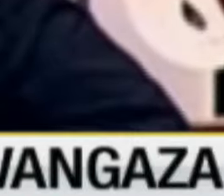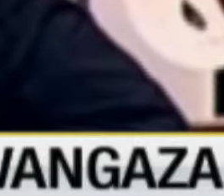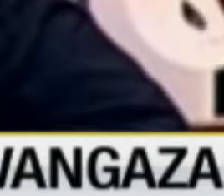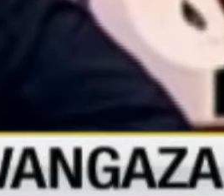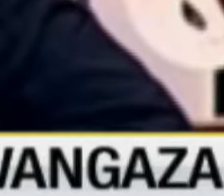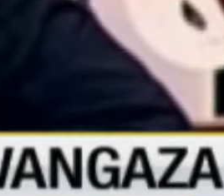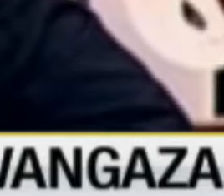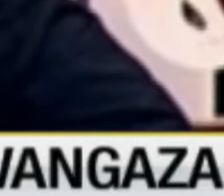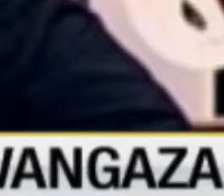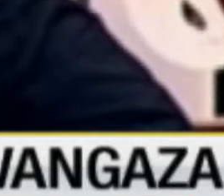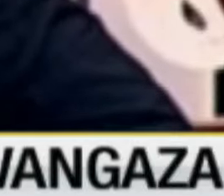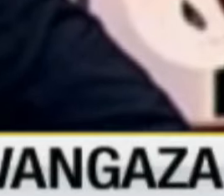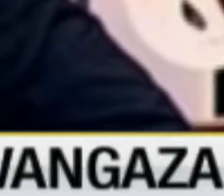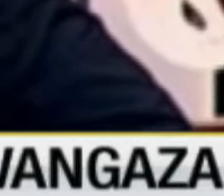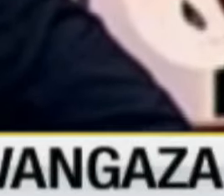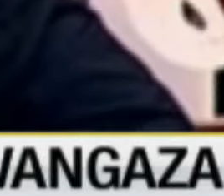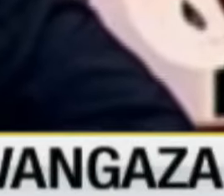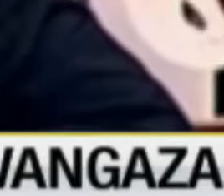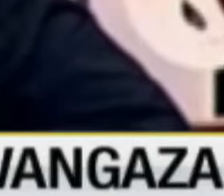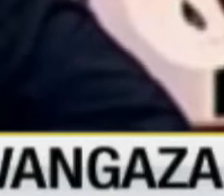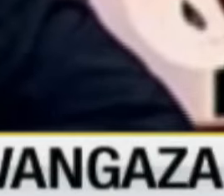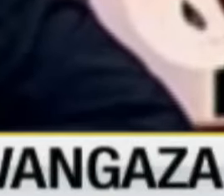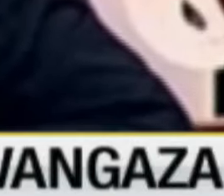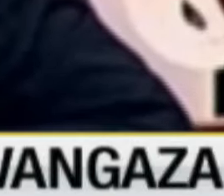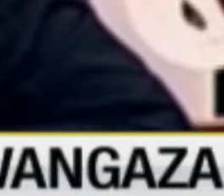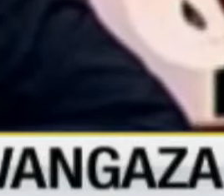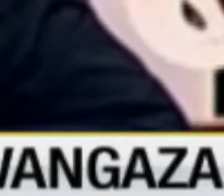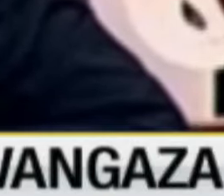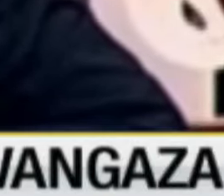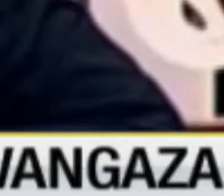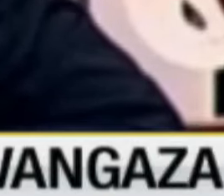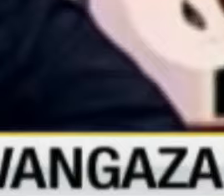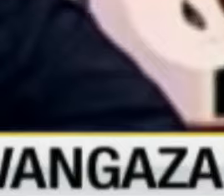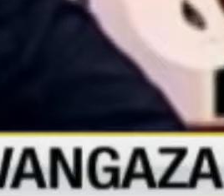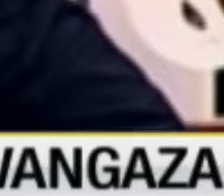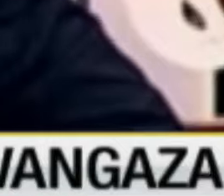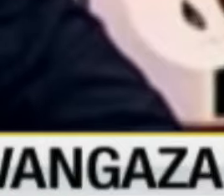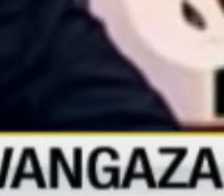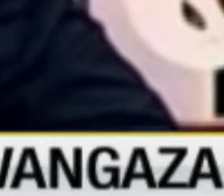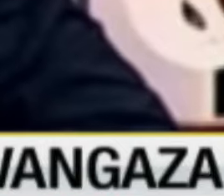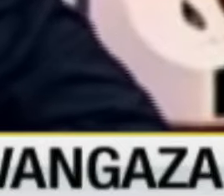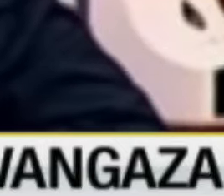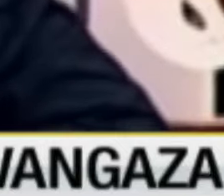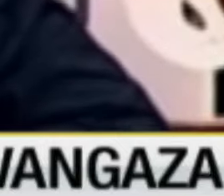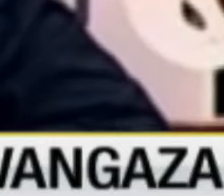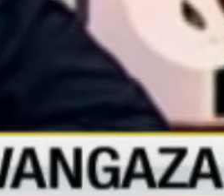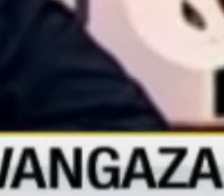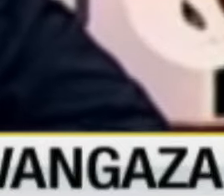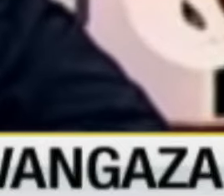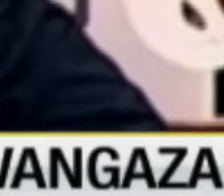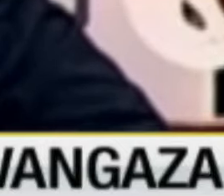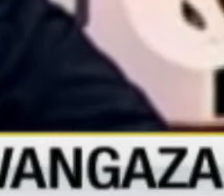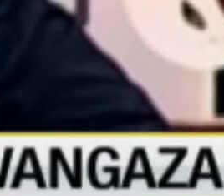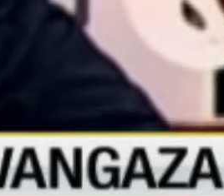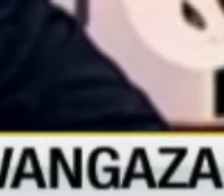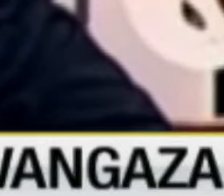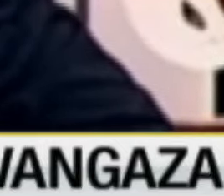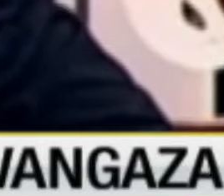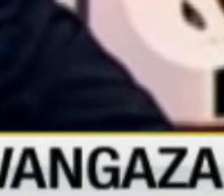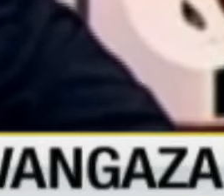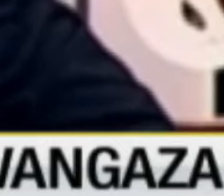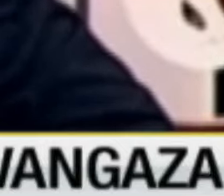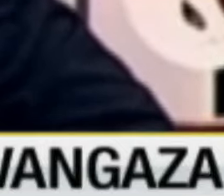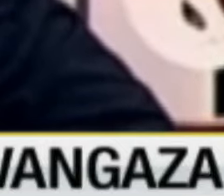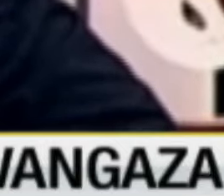As a panel of Honorable Speaker, is the issue of the threshold for impeachment, and the Supreme Court has